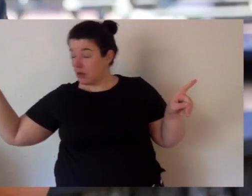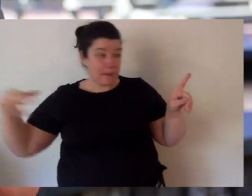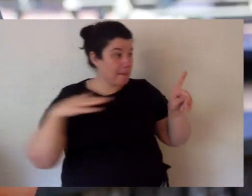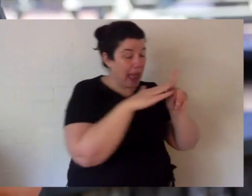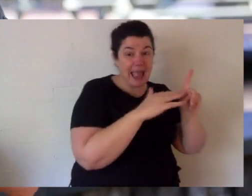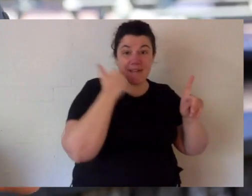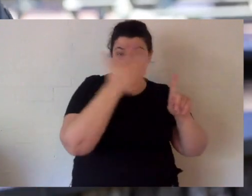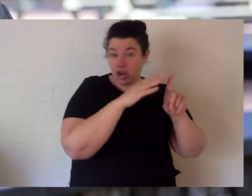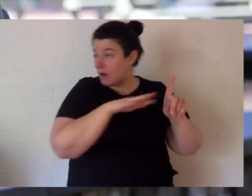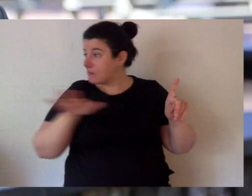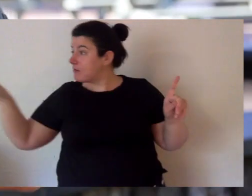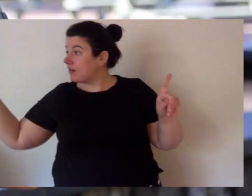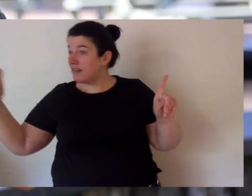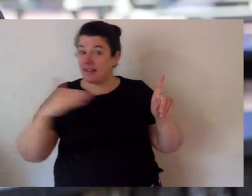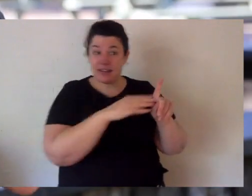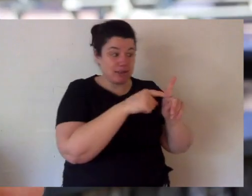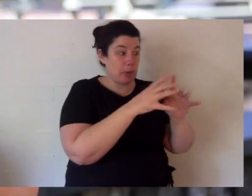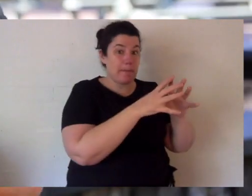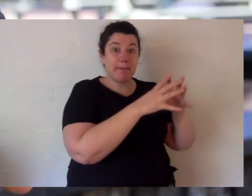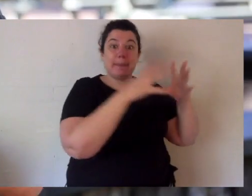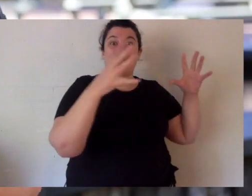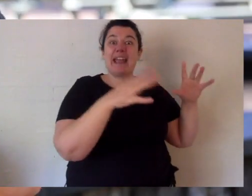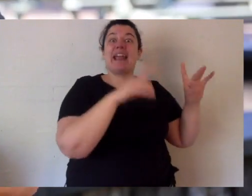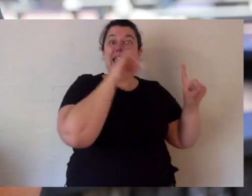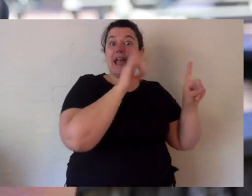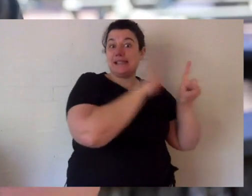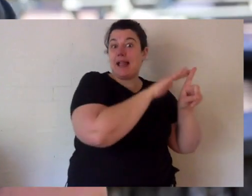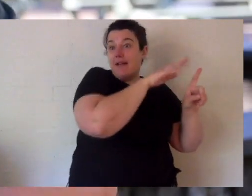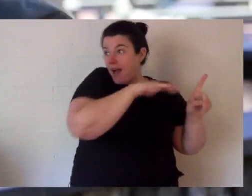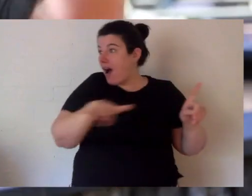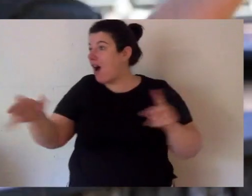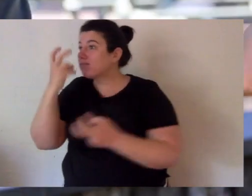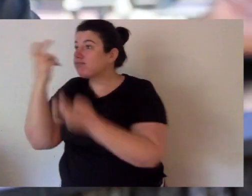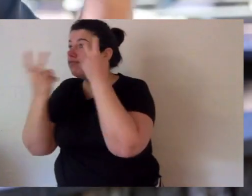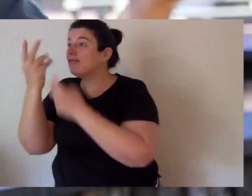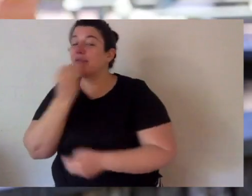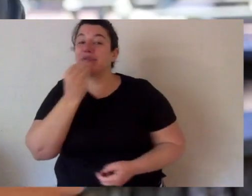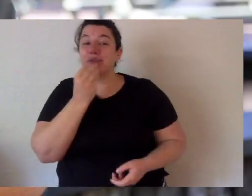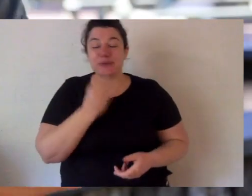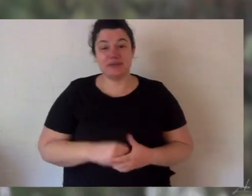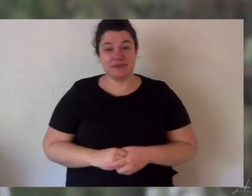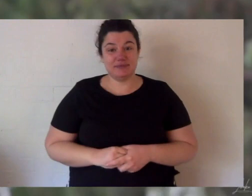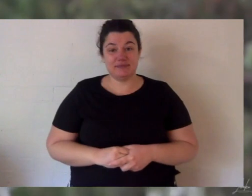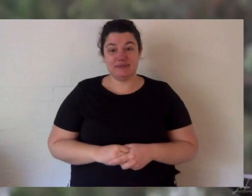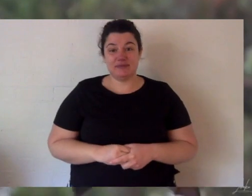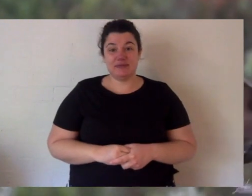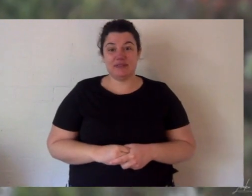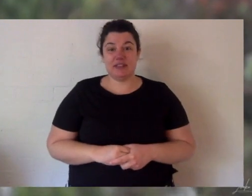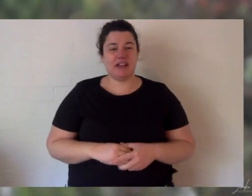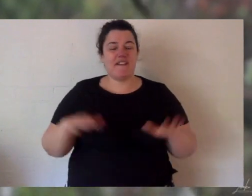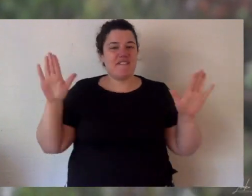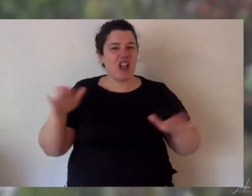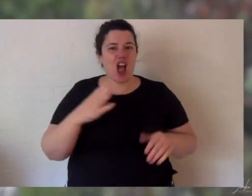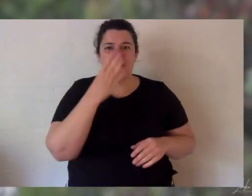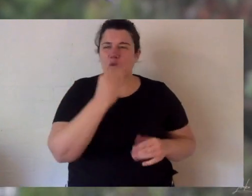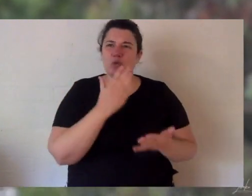finds that little bat every single night until that little bat is big enough to head out on its own feeding and foraging missions. Flying fox